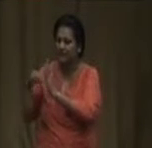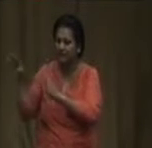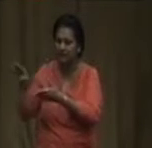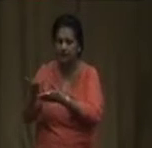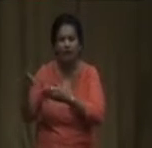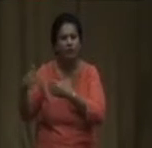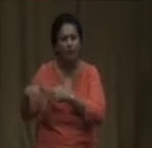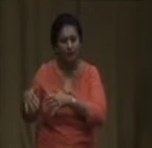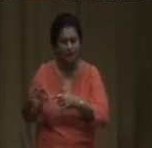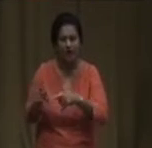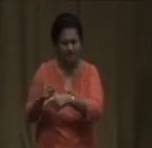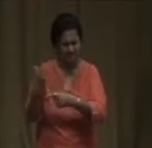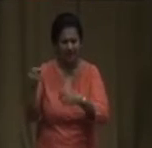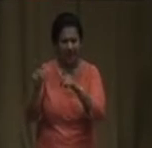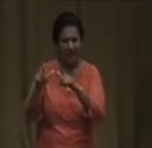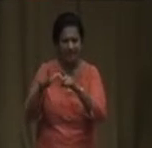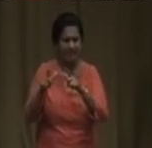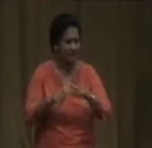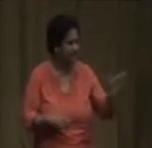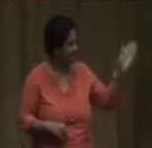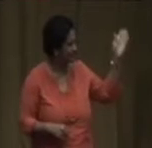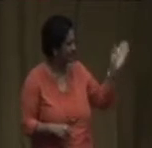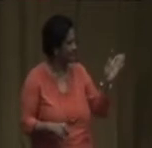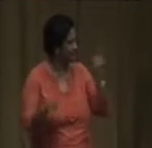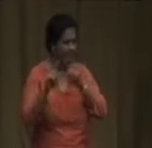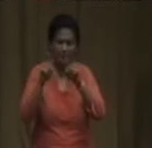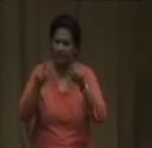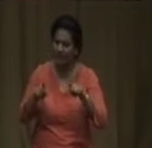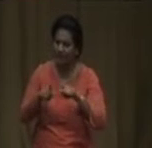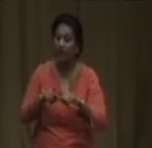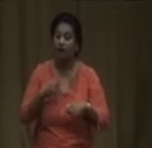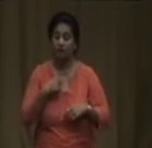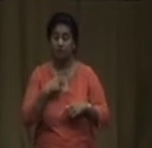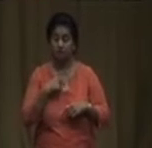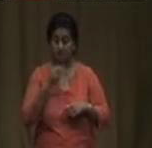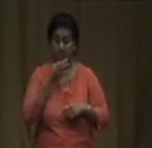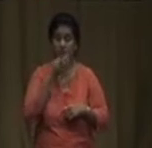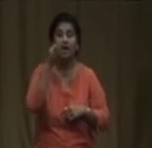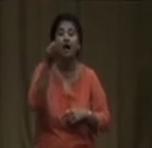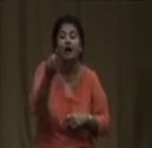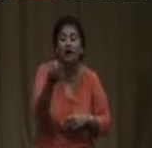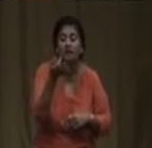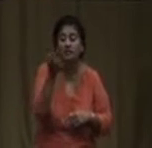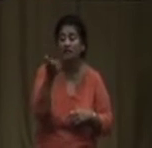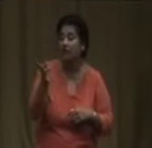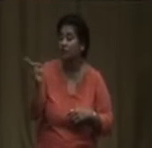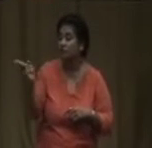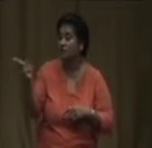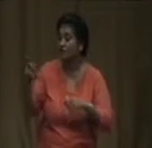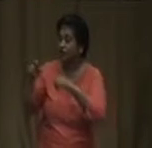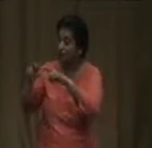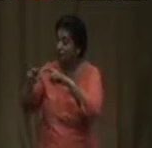And of course it was licensed under all rights reserved. And I requested permission from the leading public